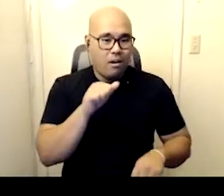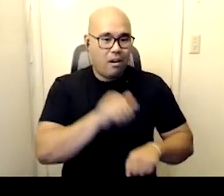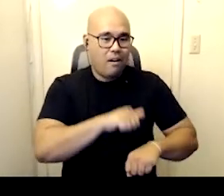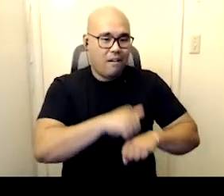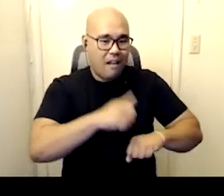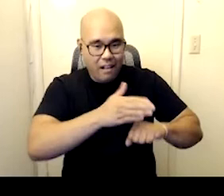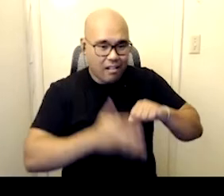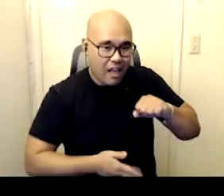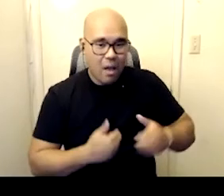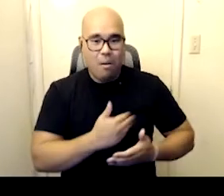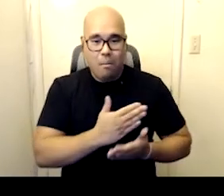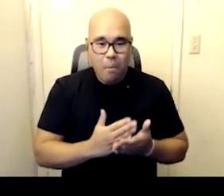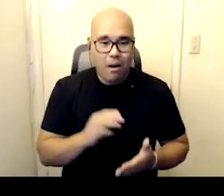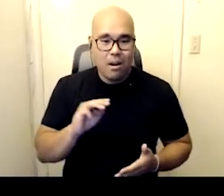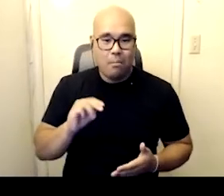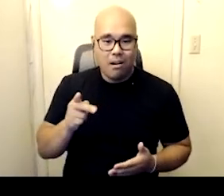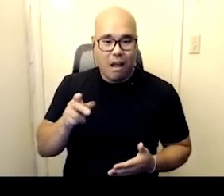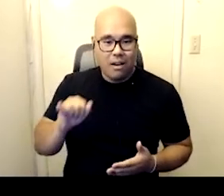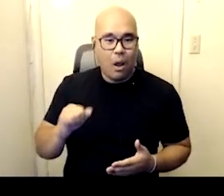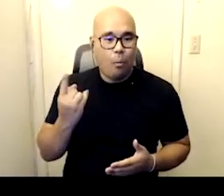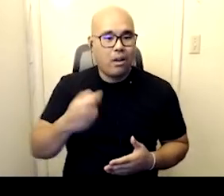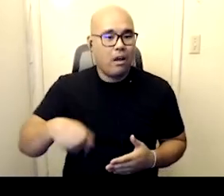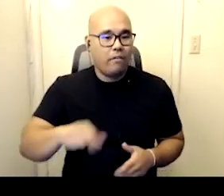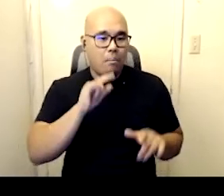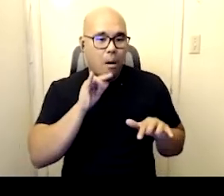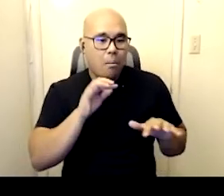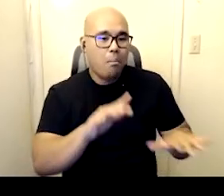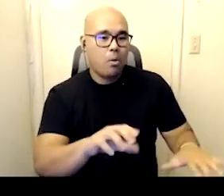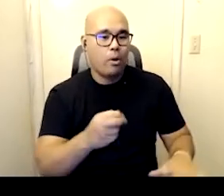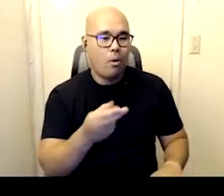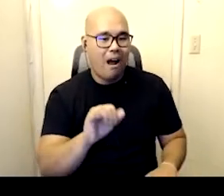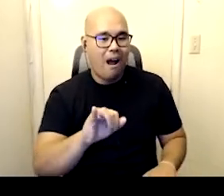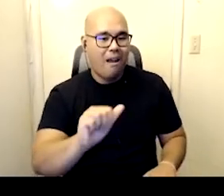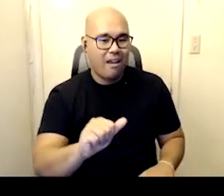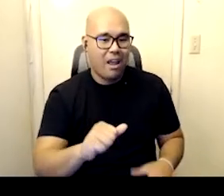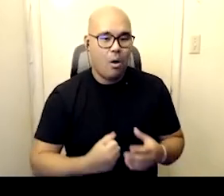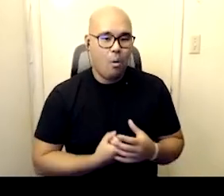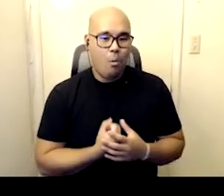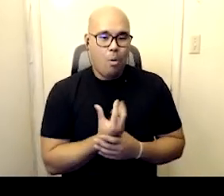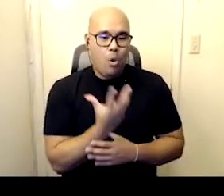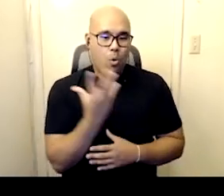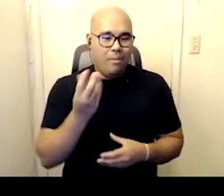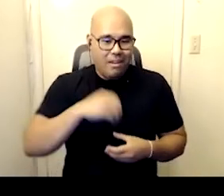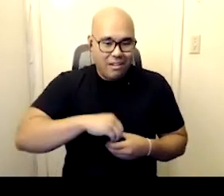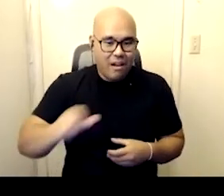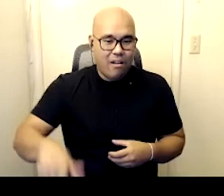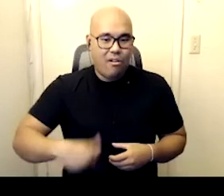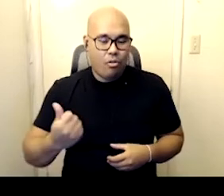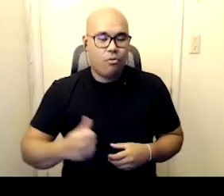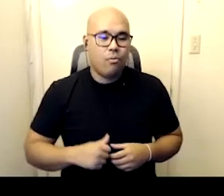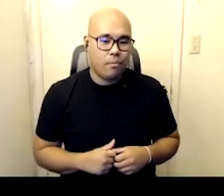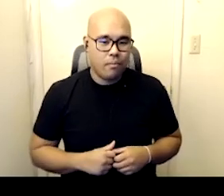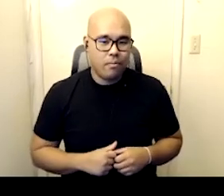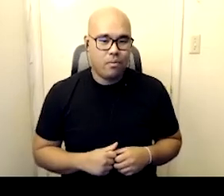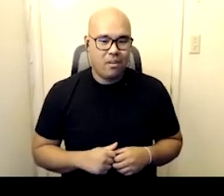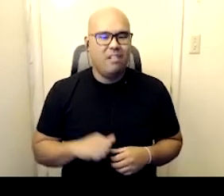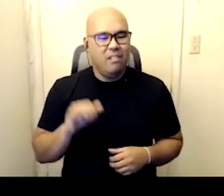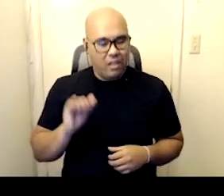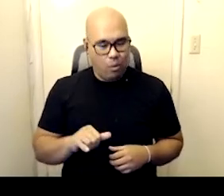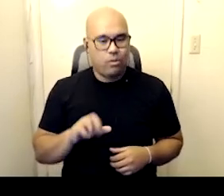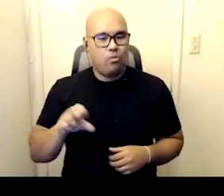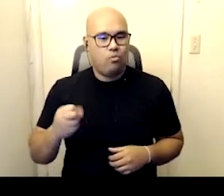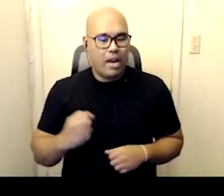part makani, one of them blowing the ohia, blooming inside another. Was the